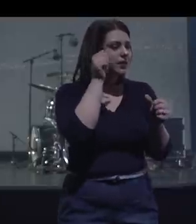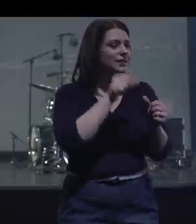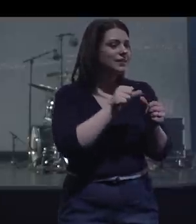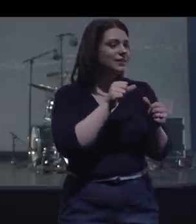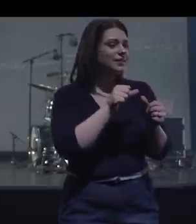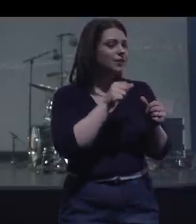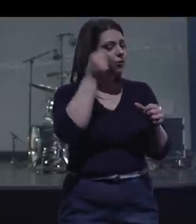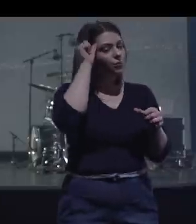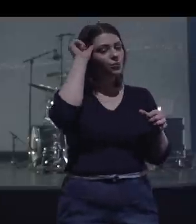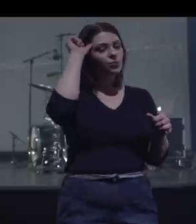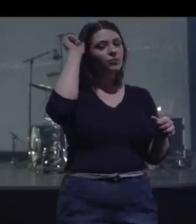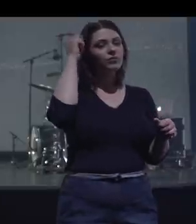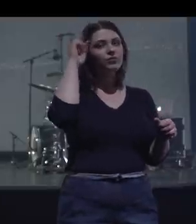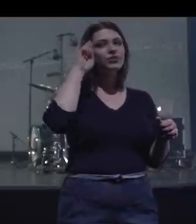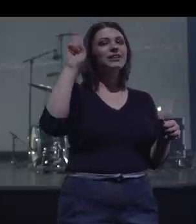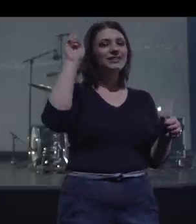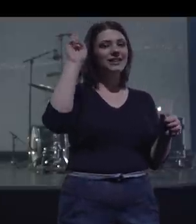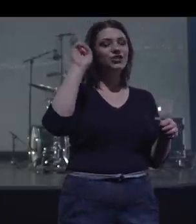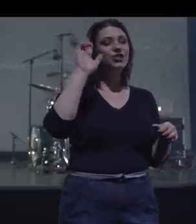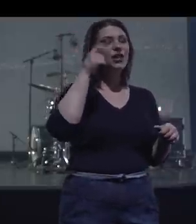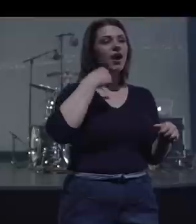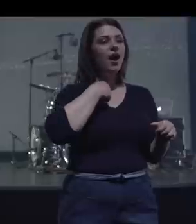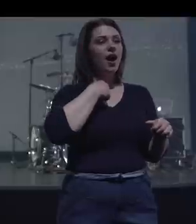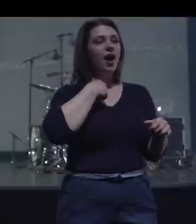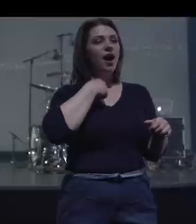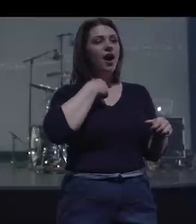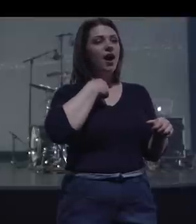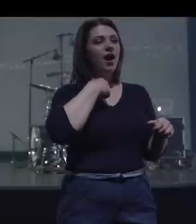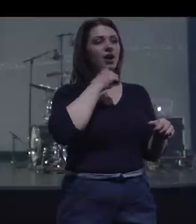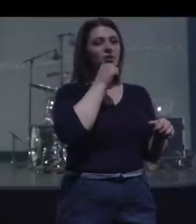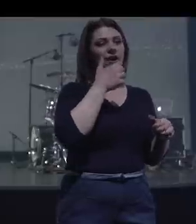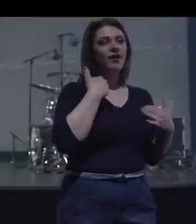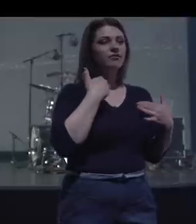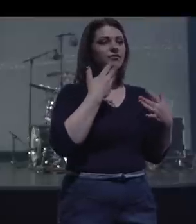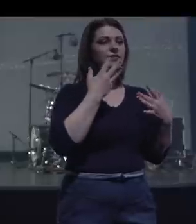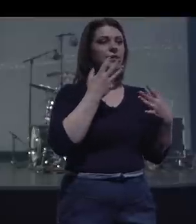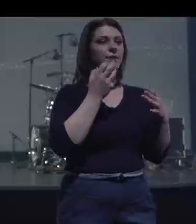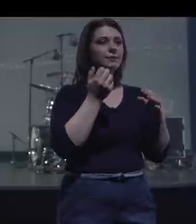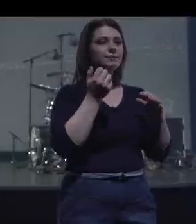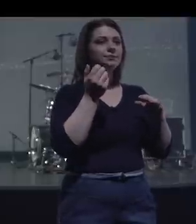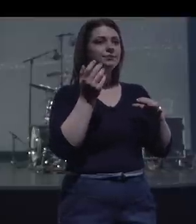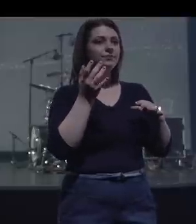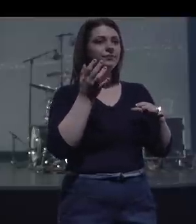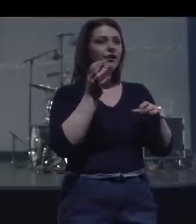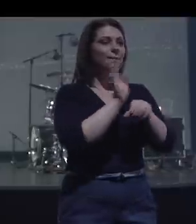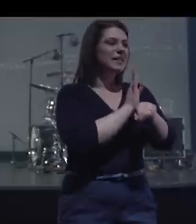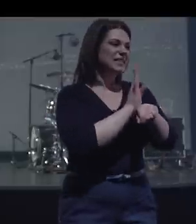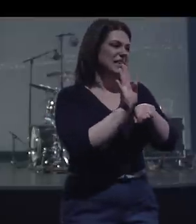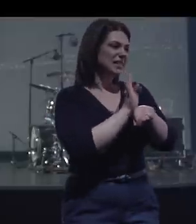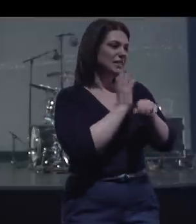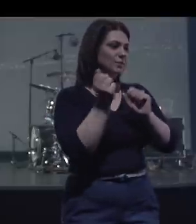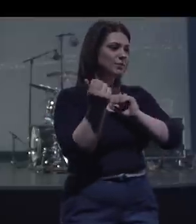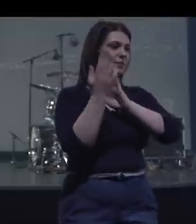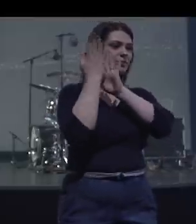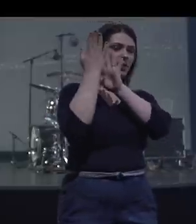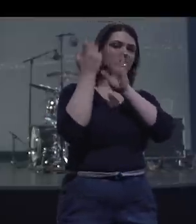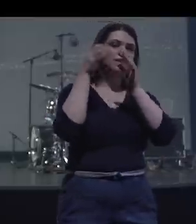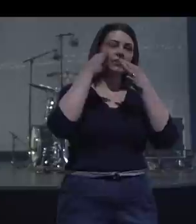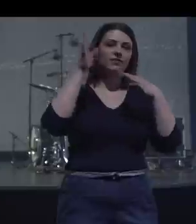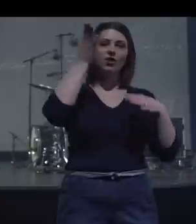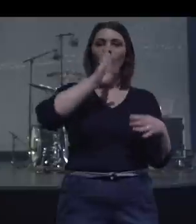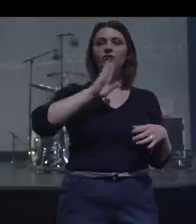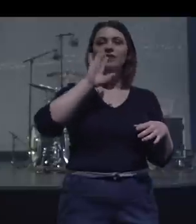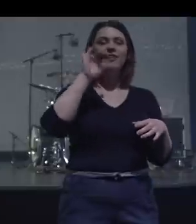have no business being in the presence of God, unworthiness, that's at the very foundation of our faith.